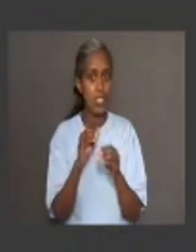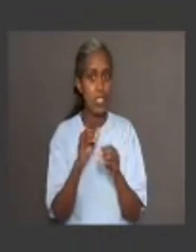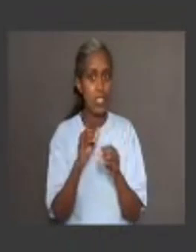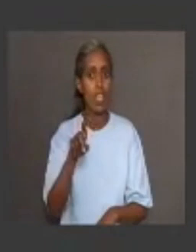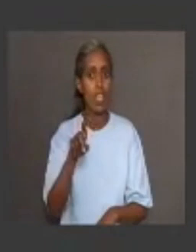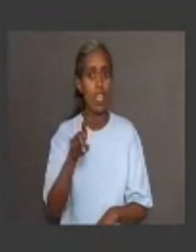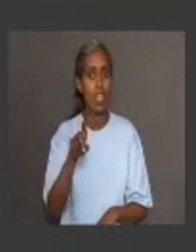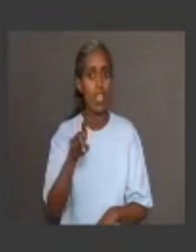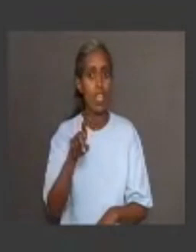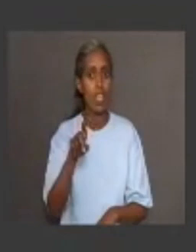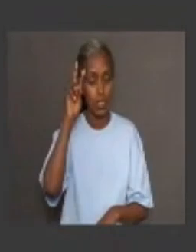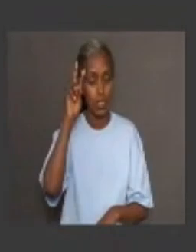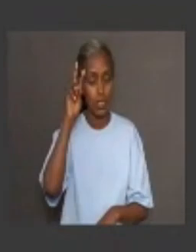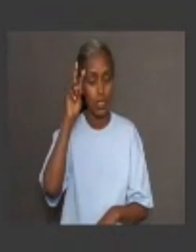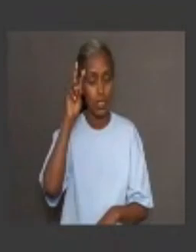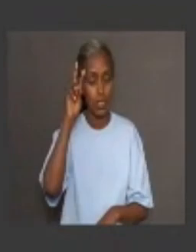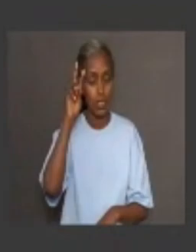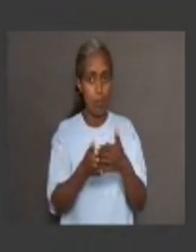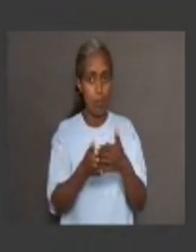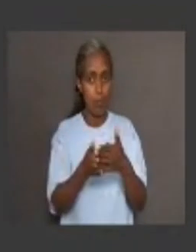squared minus